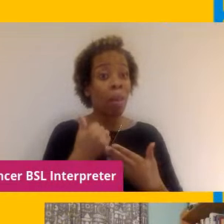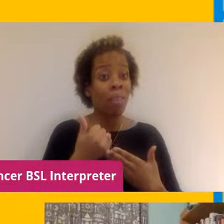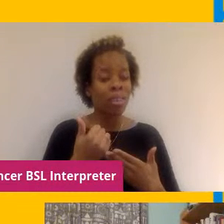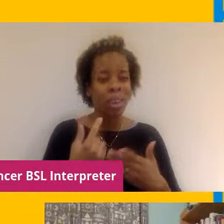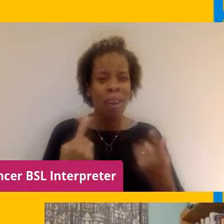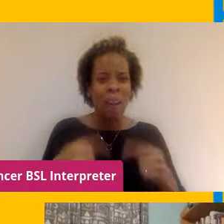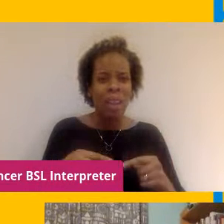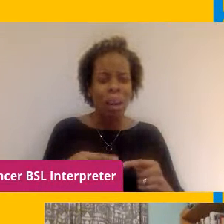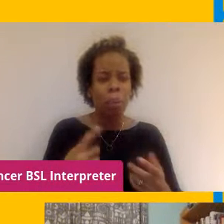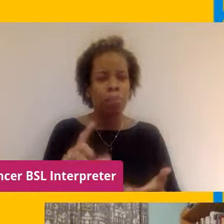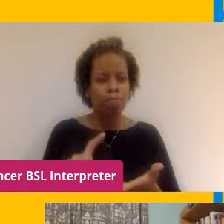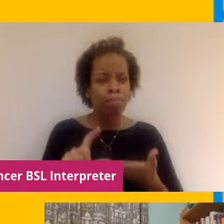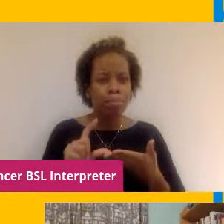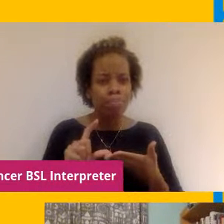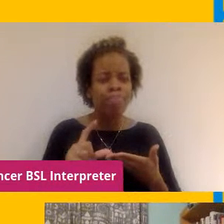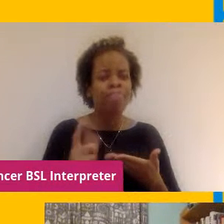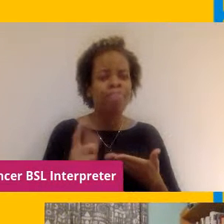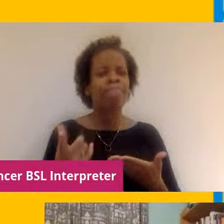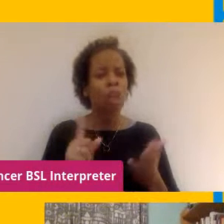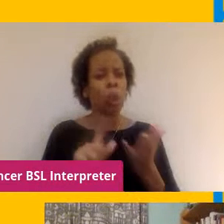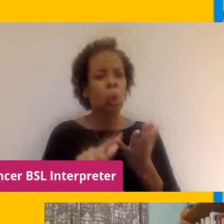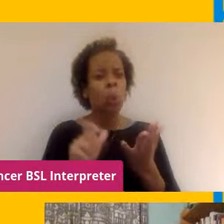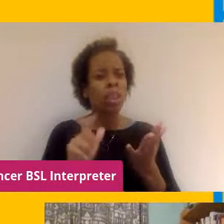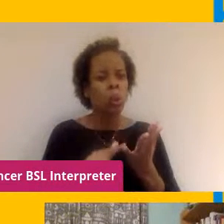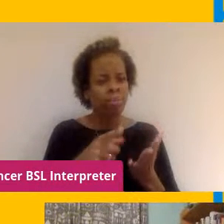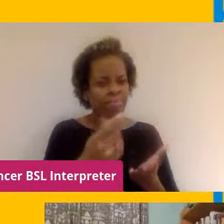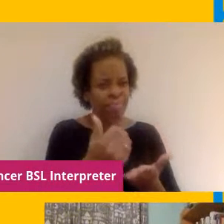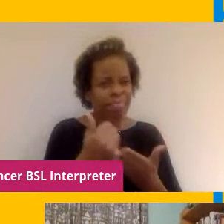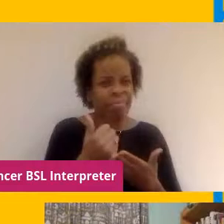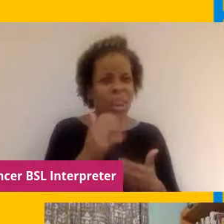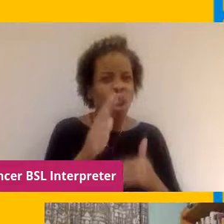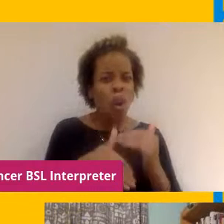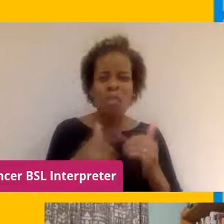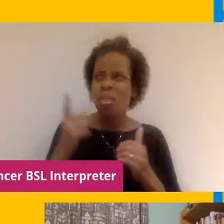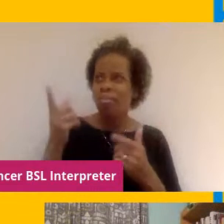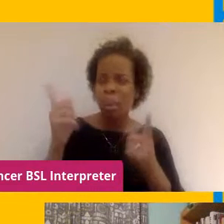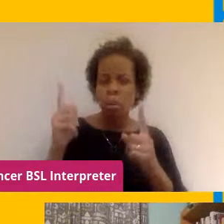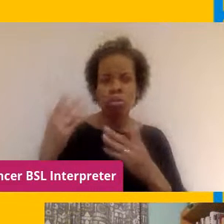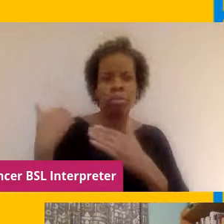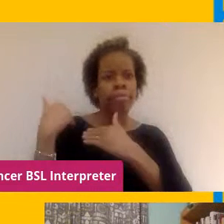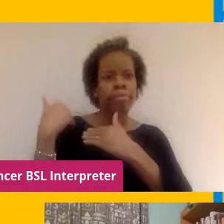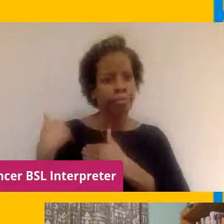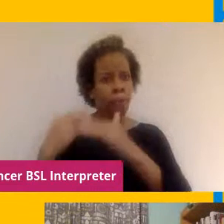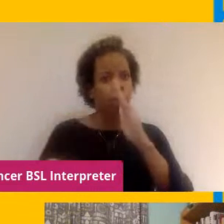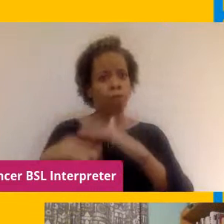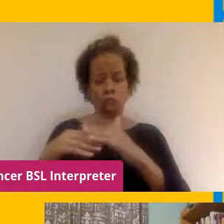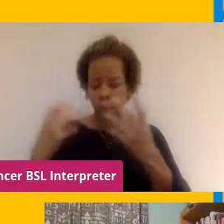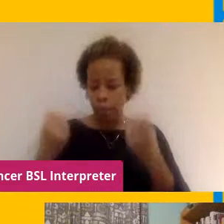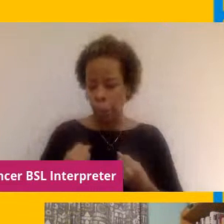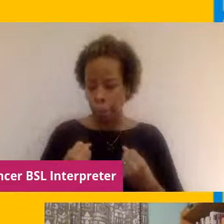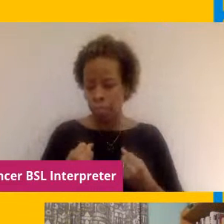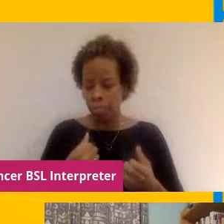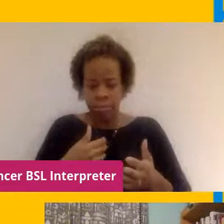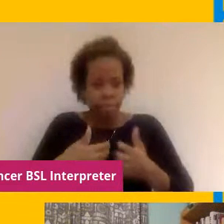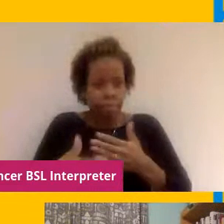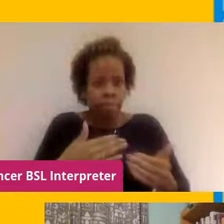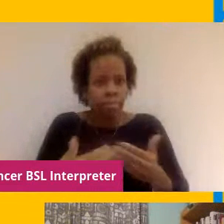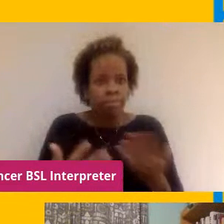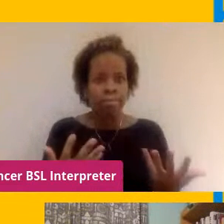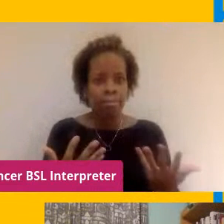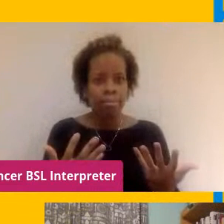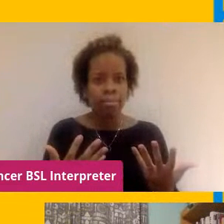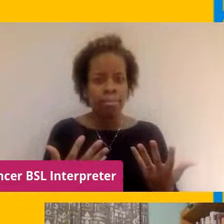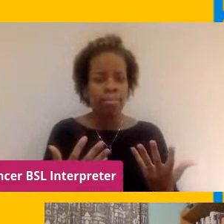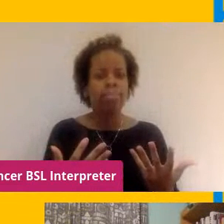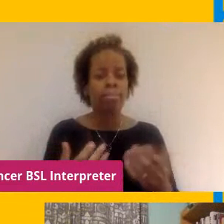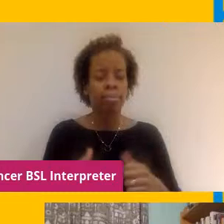can UCU do to get them to take responsibility and offer compulsory redundancy where there are significant changes to a job?